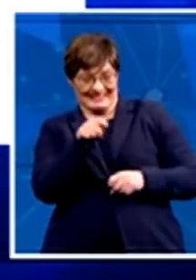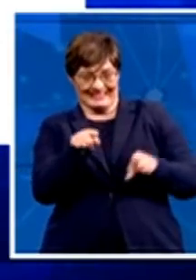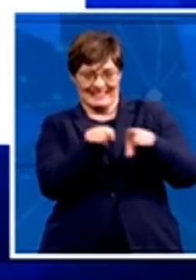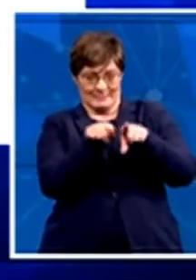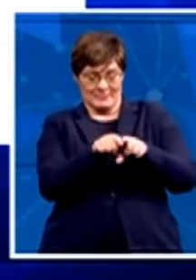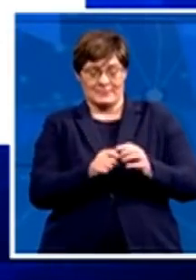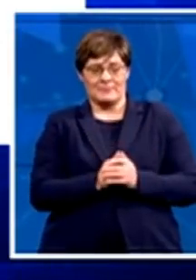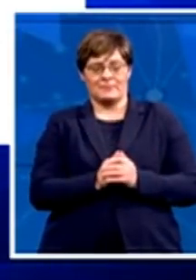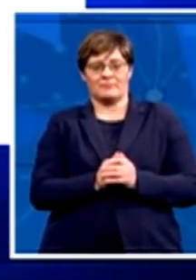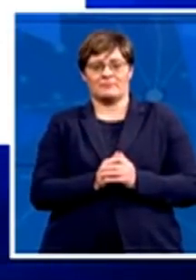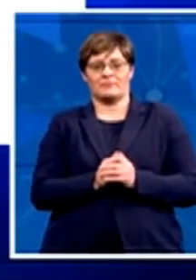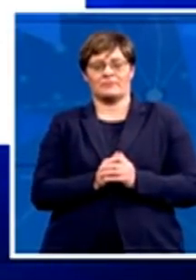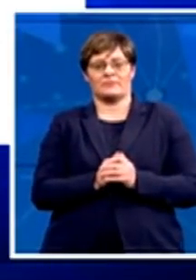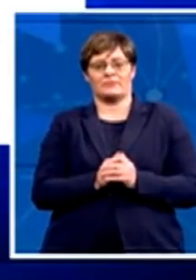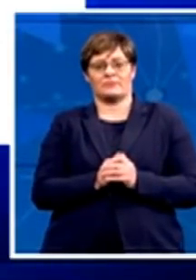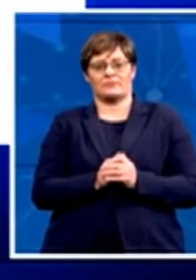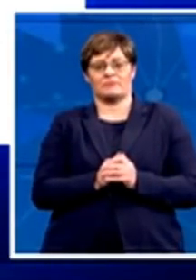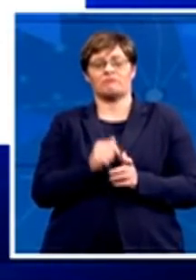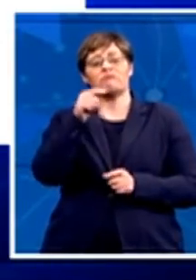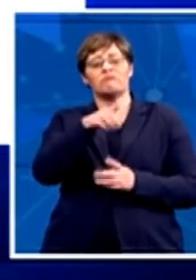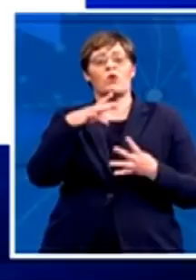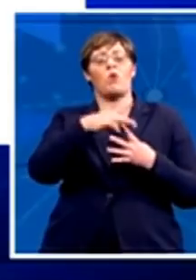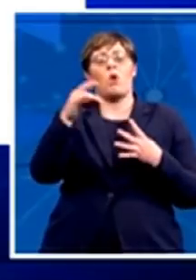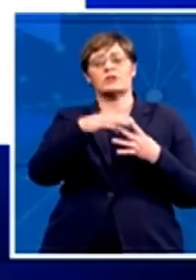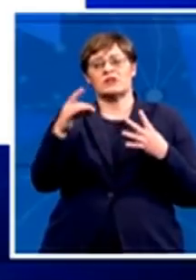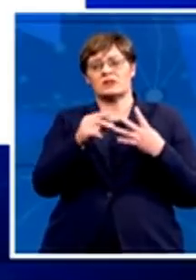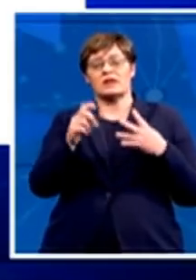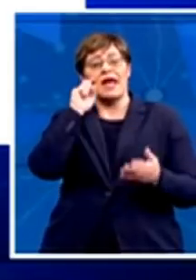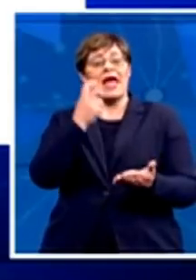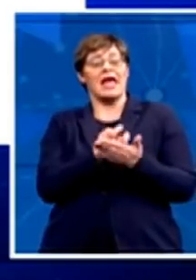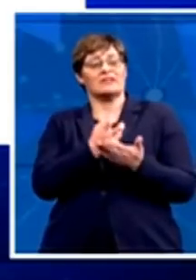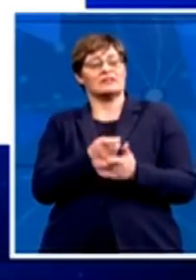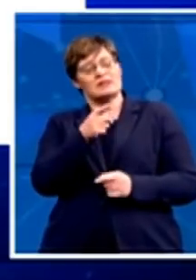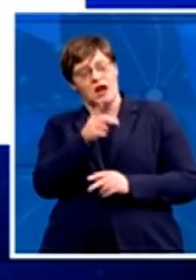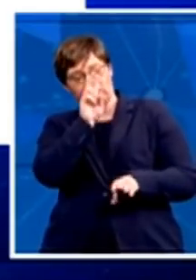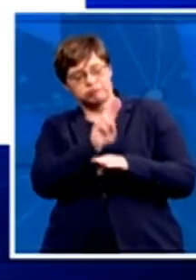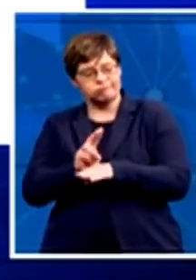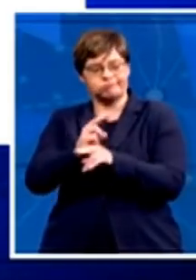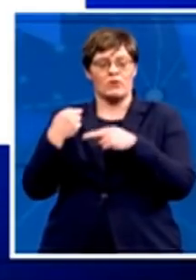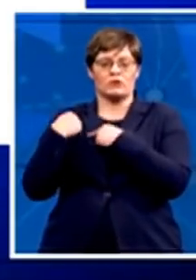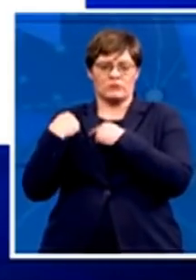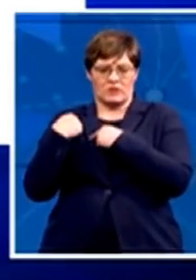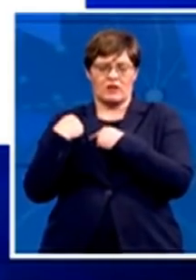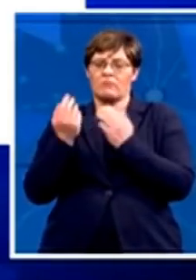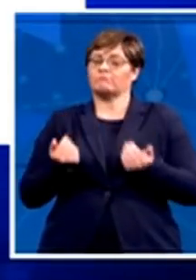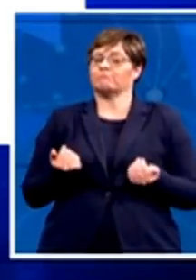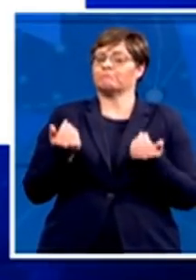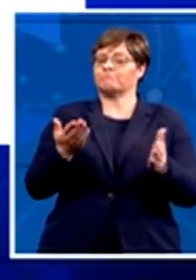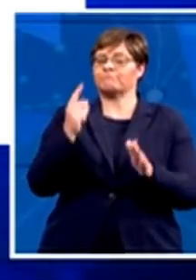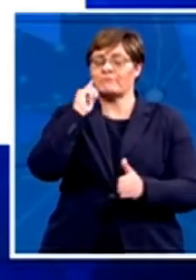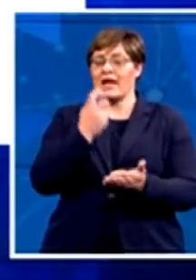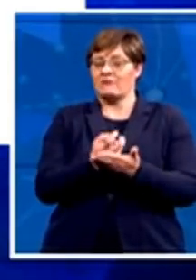an option, the evidence leader bears the overall responsibility of presenting the evidence to the committee, and then also